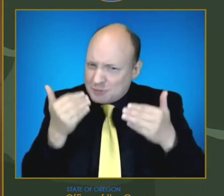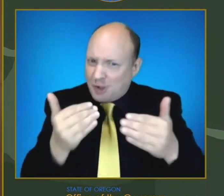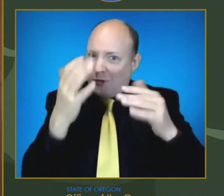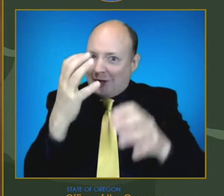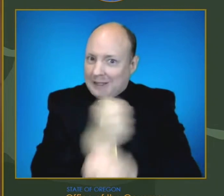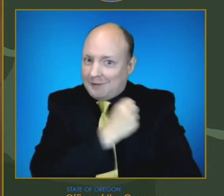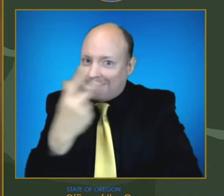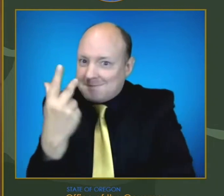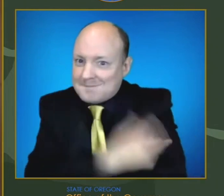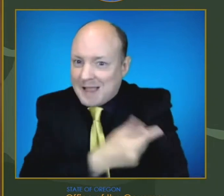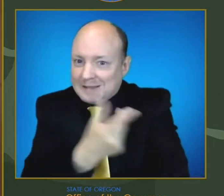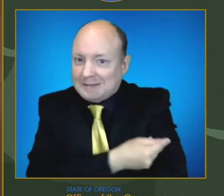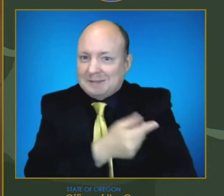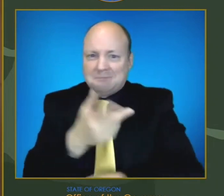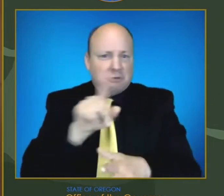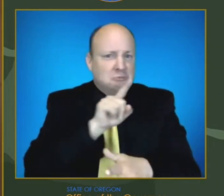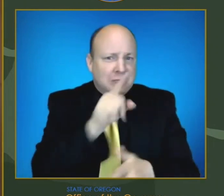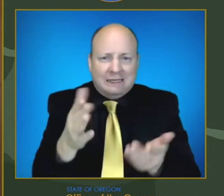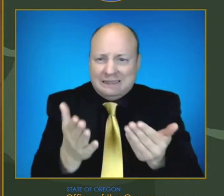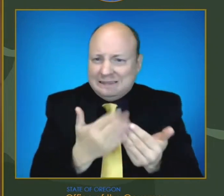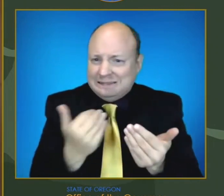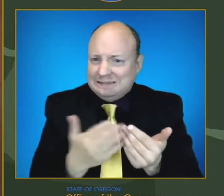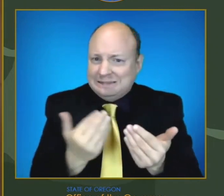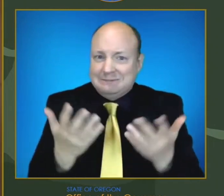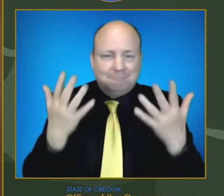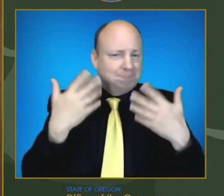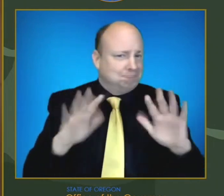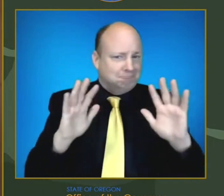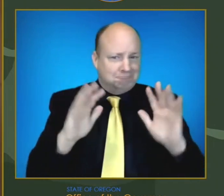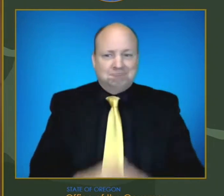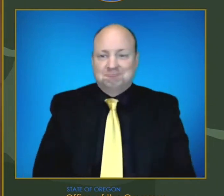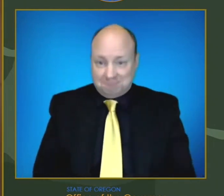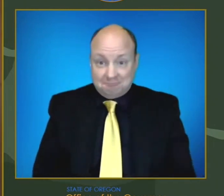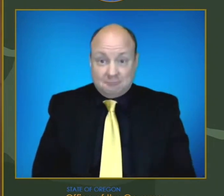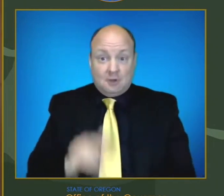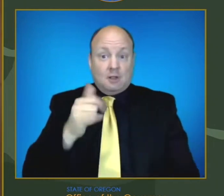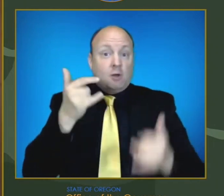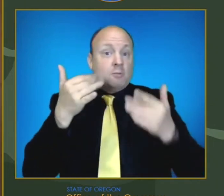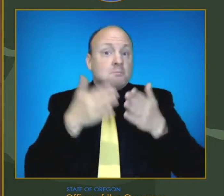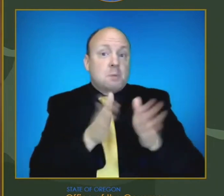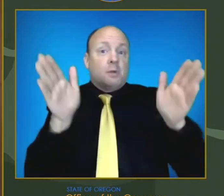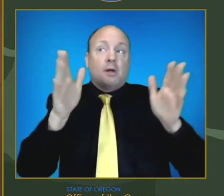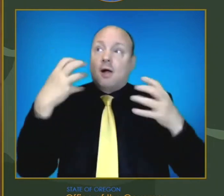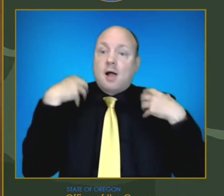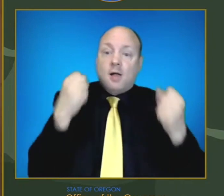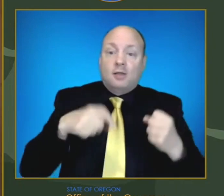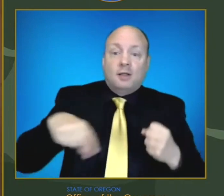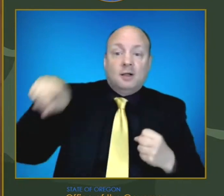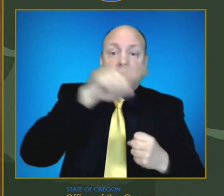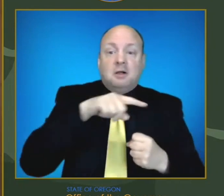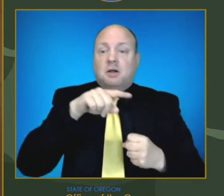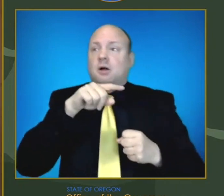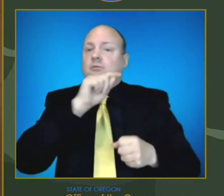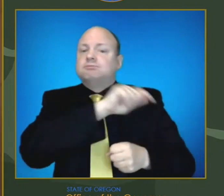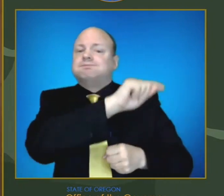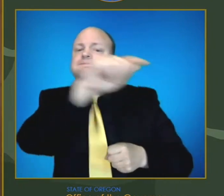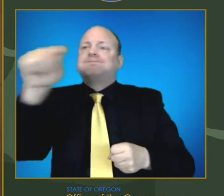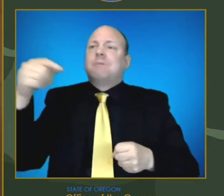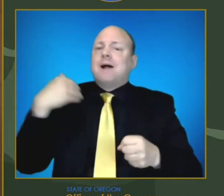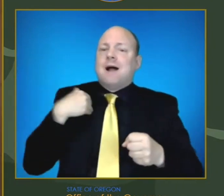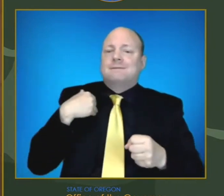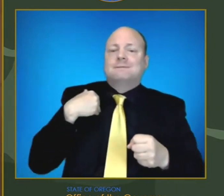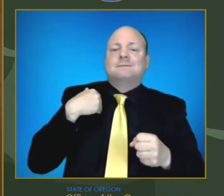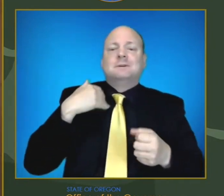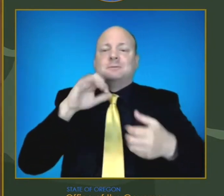it's ever been. Local public health and community-based organizations are partnering with healthcare providers